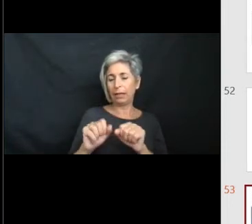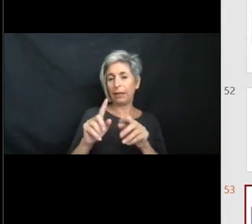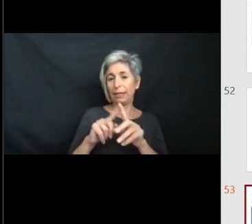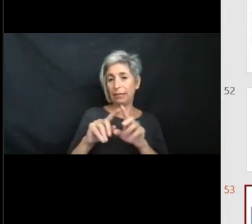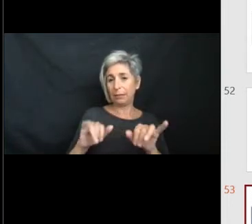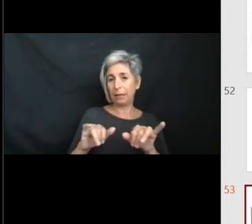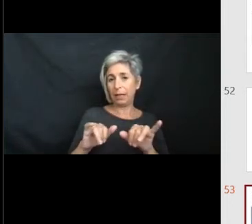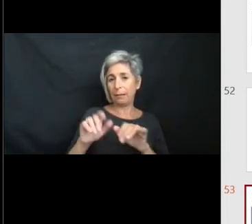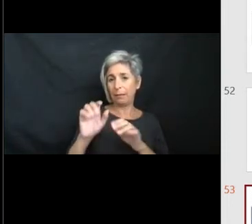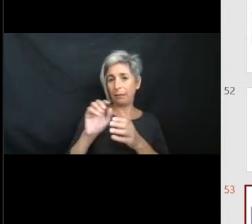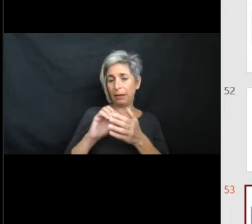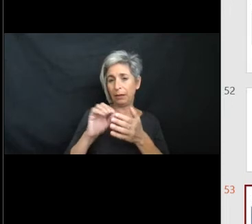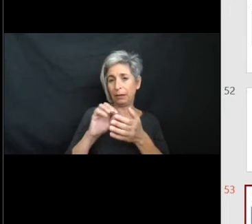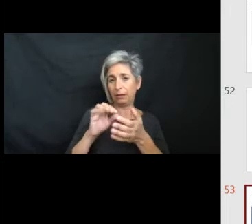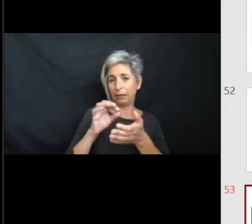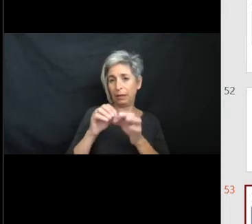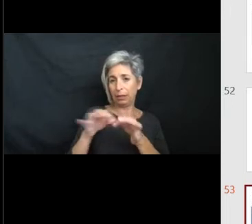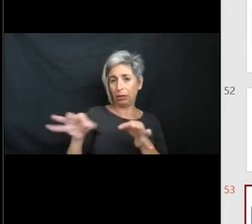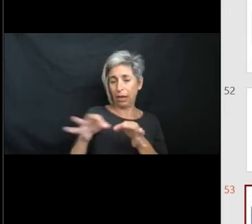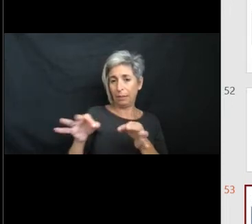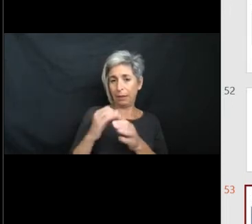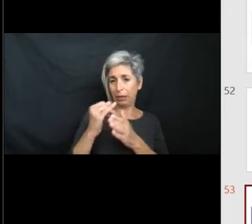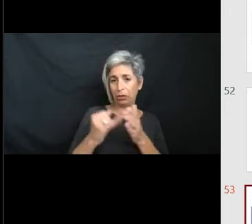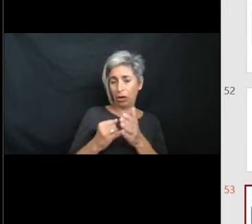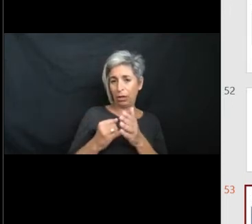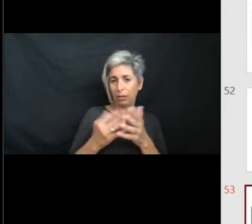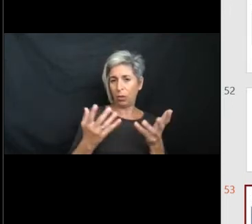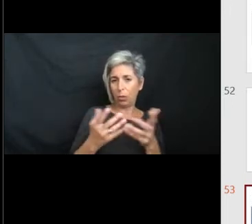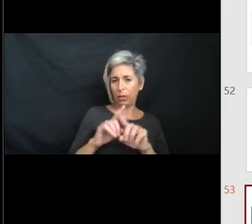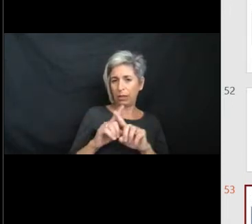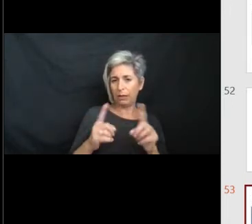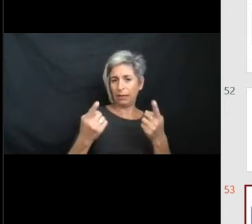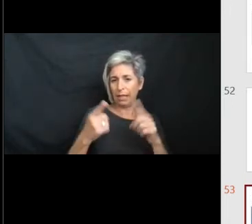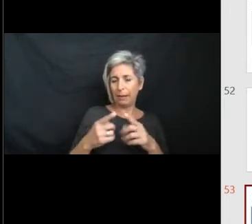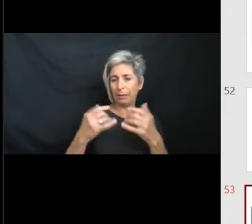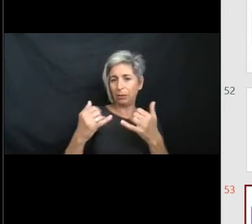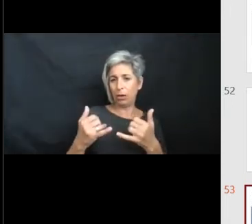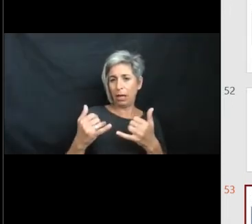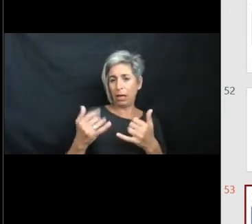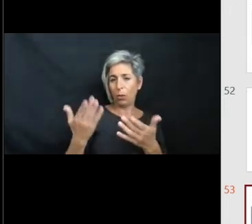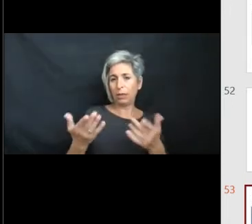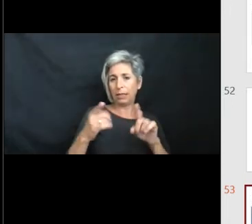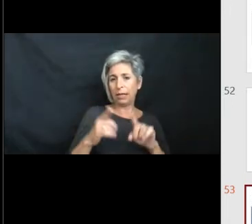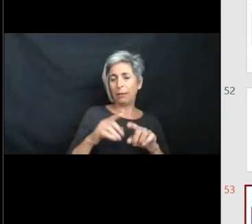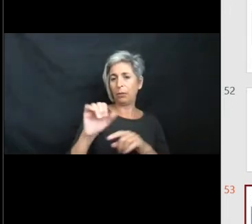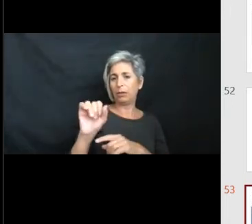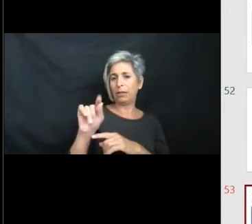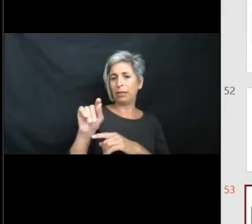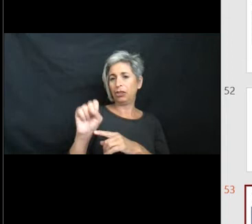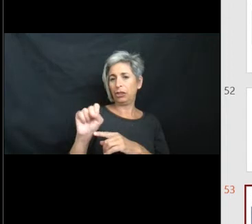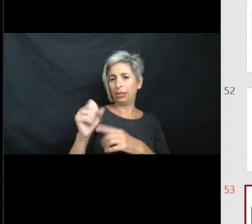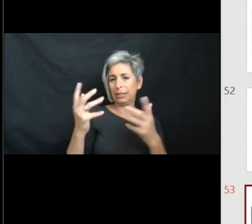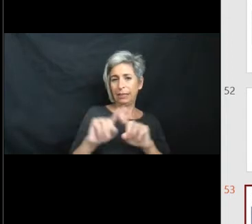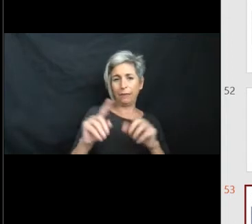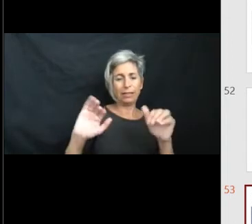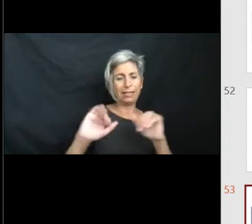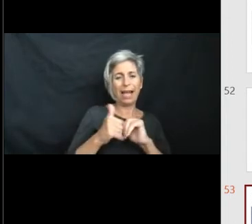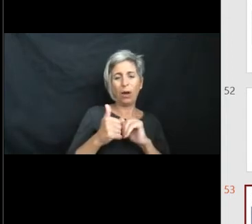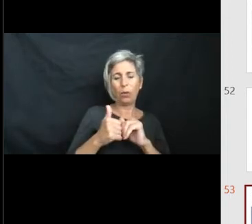are marking up these drawings. What's the difference between what's going on today and what's going to happen with Sages? Well, the difference is it's